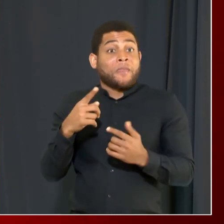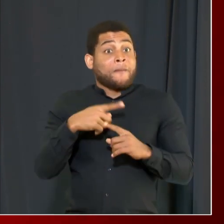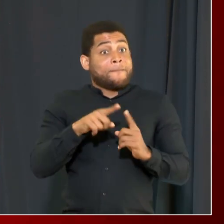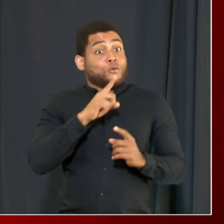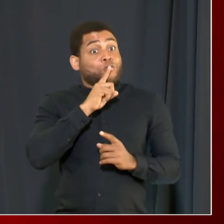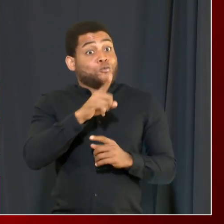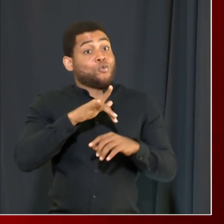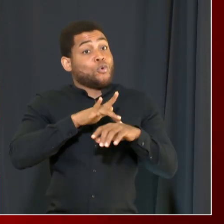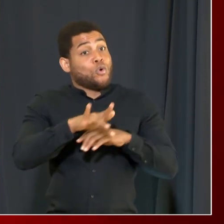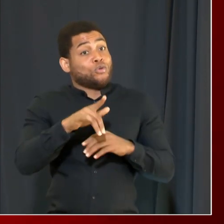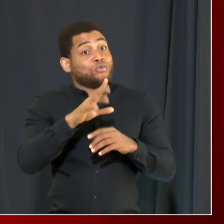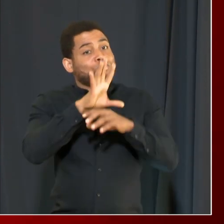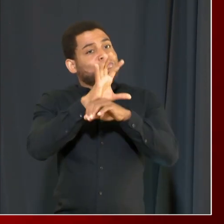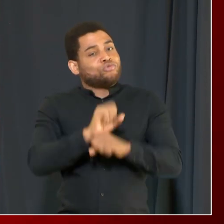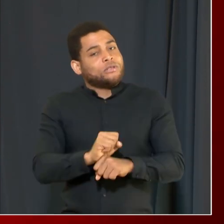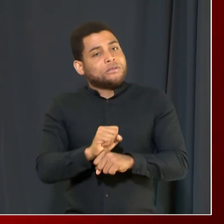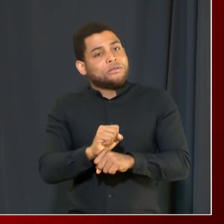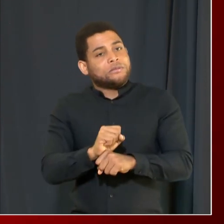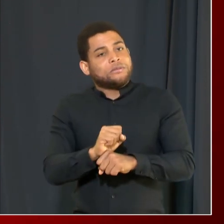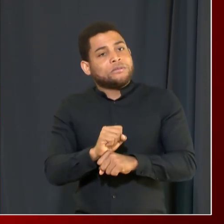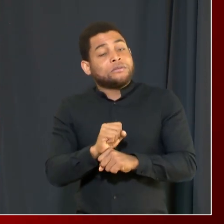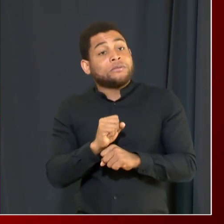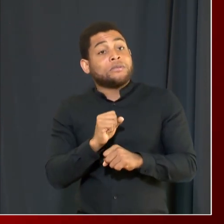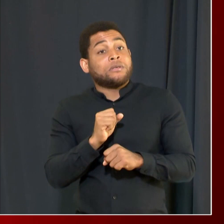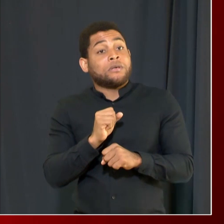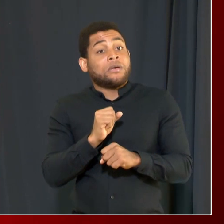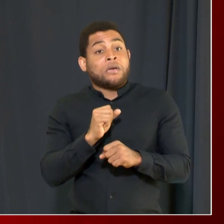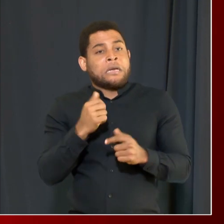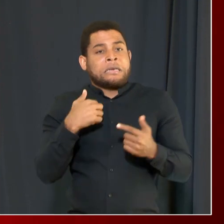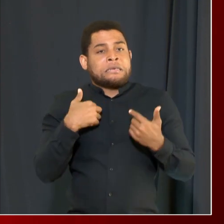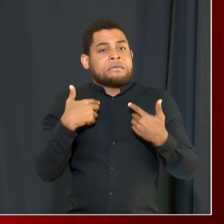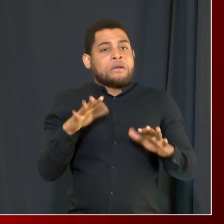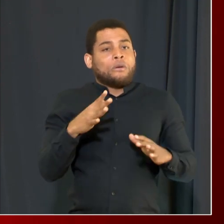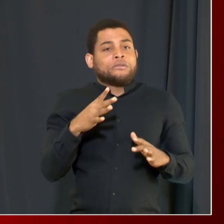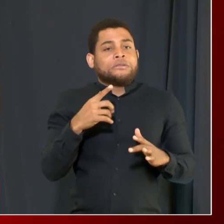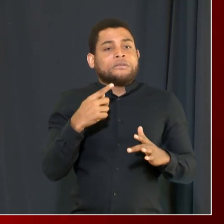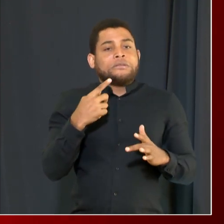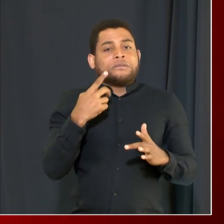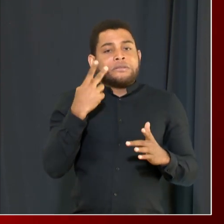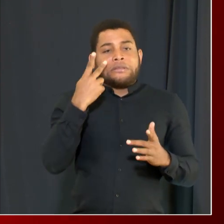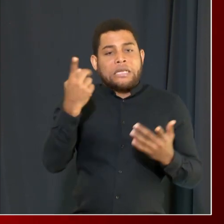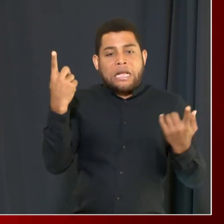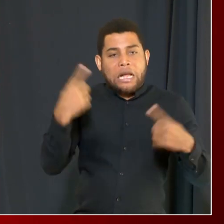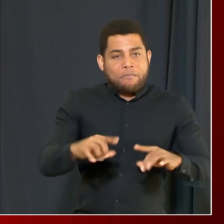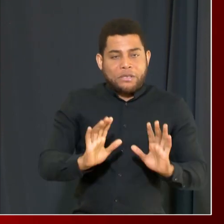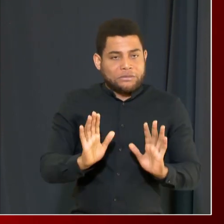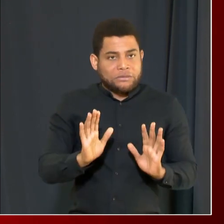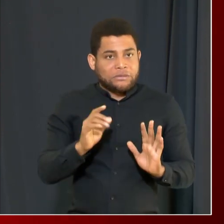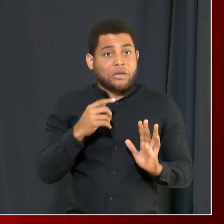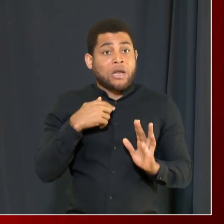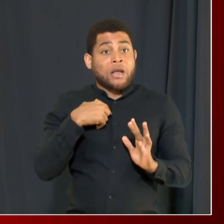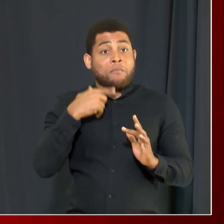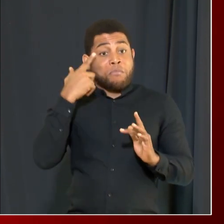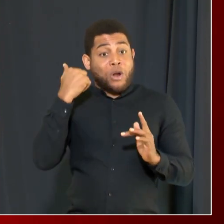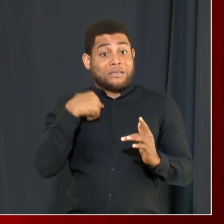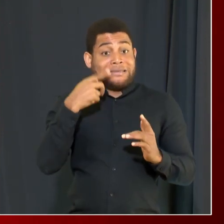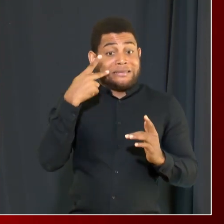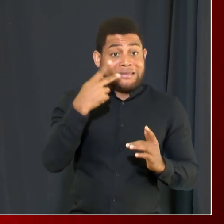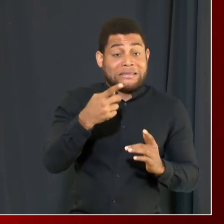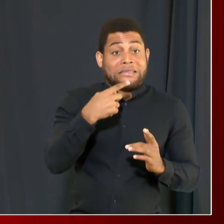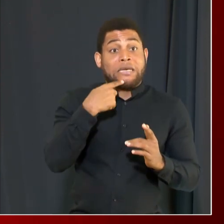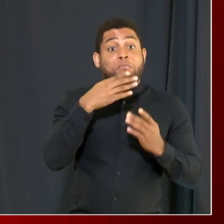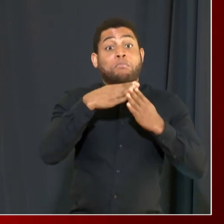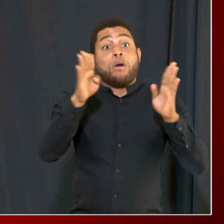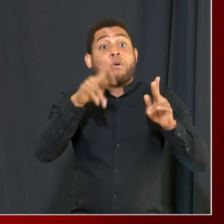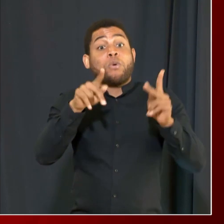that's a trend, and I don't want to ever see that happening here, because, and I will tell the public and the young people that